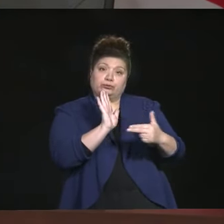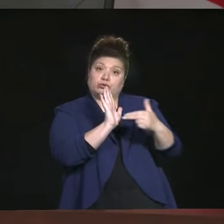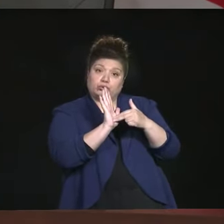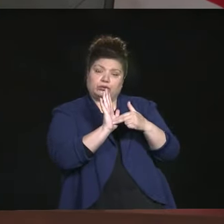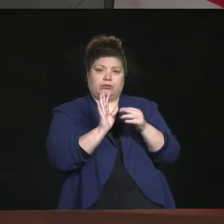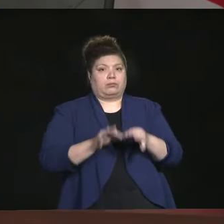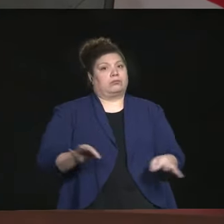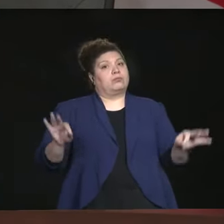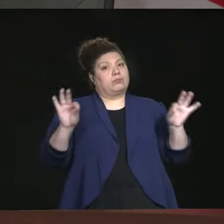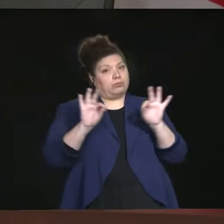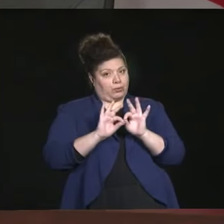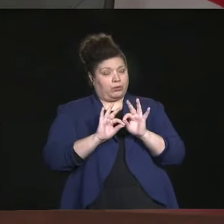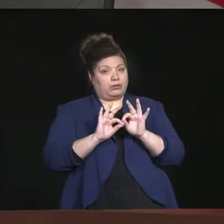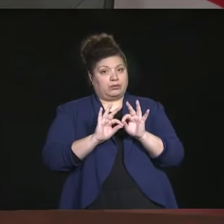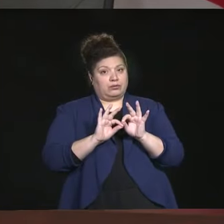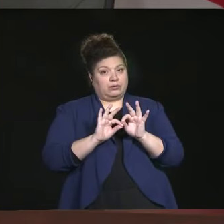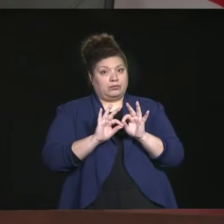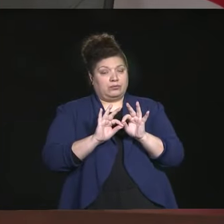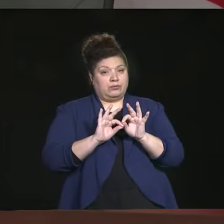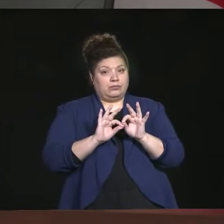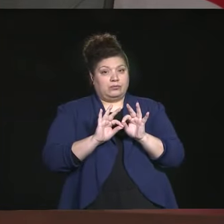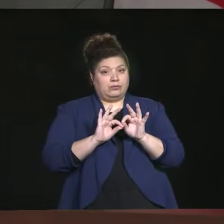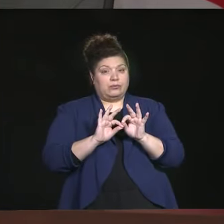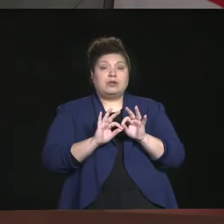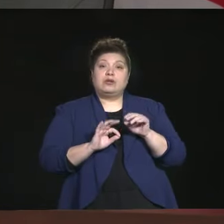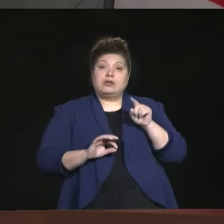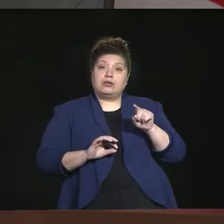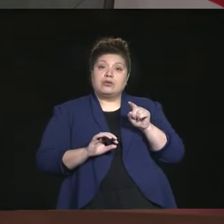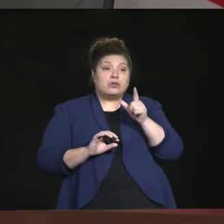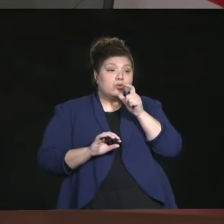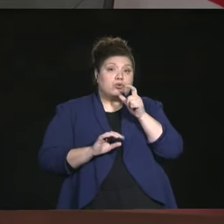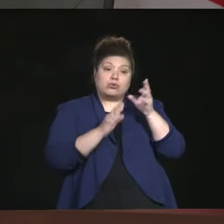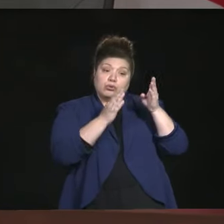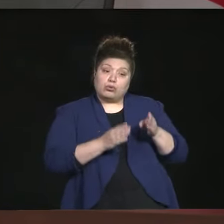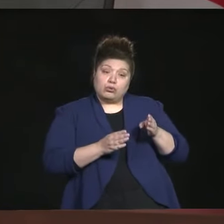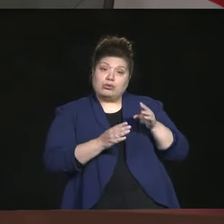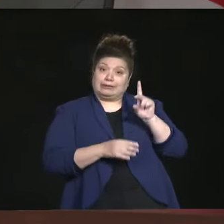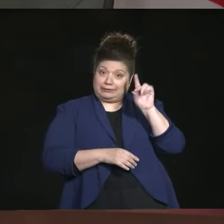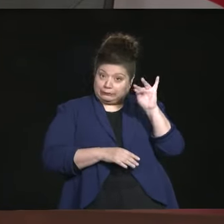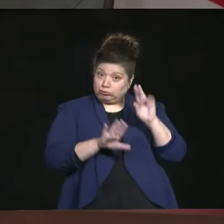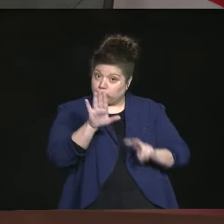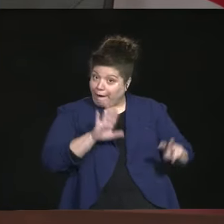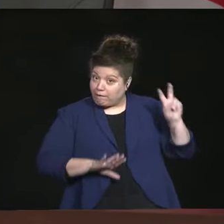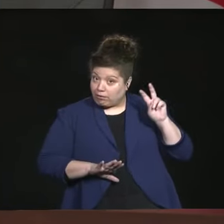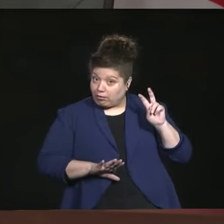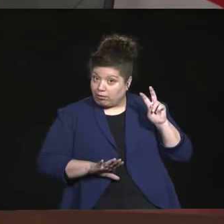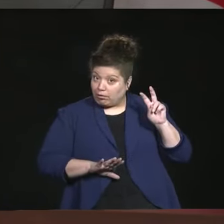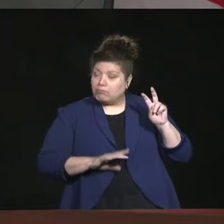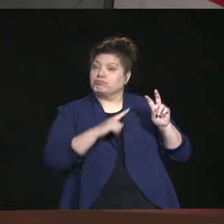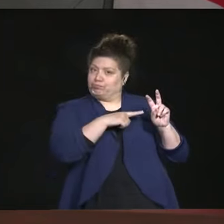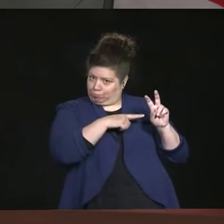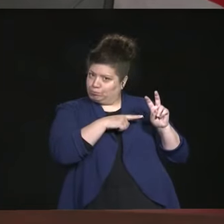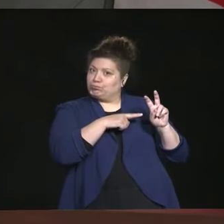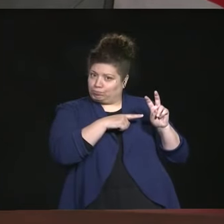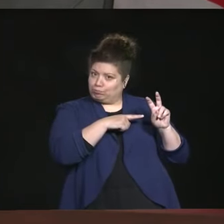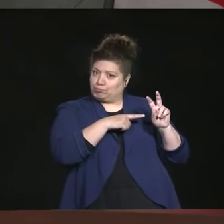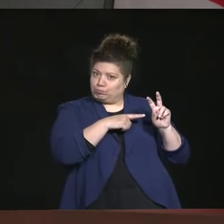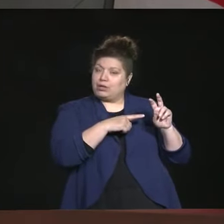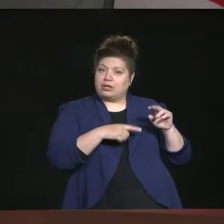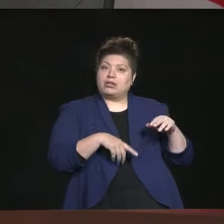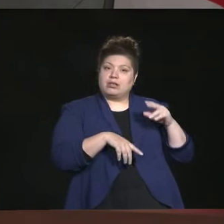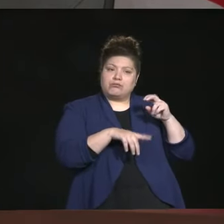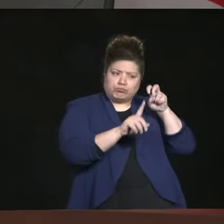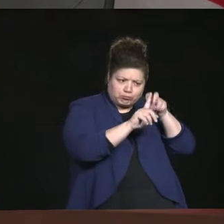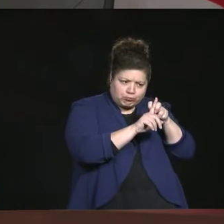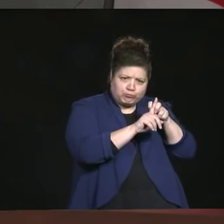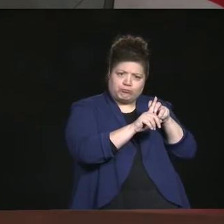from health workers who had traveled. We need to pay special attention to them, making sure that they're not sick and that